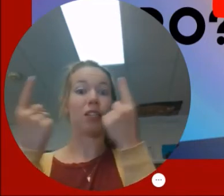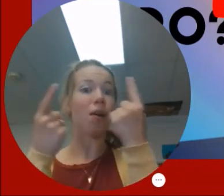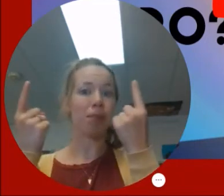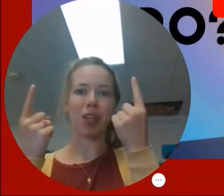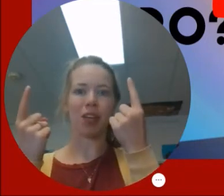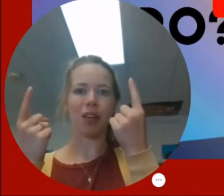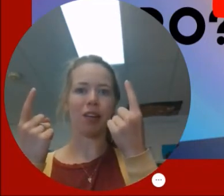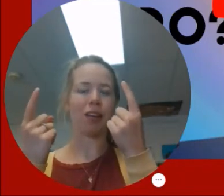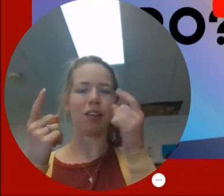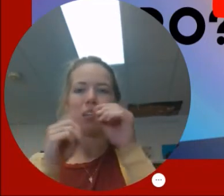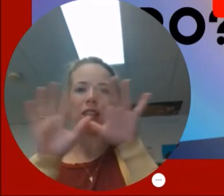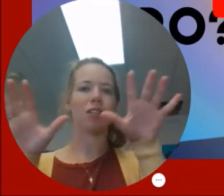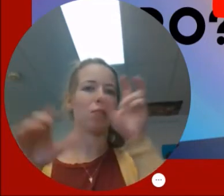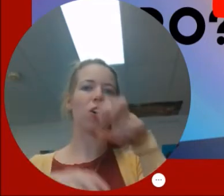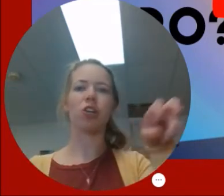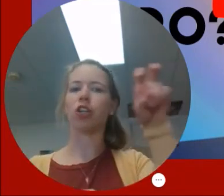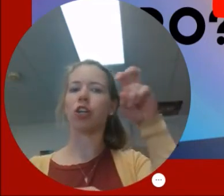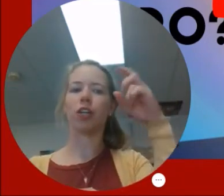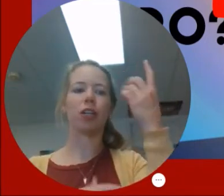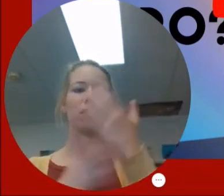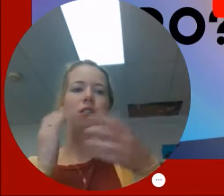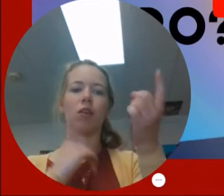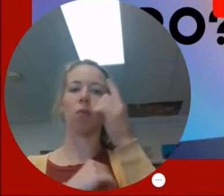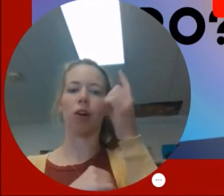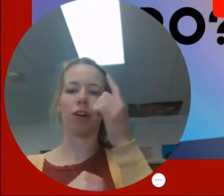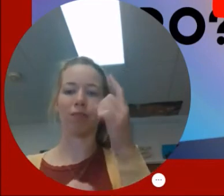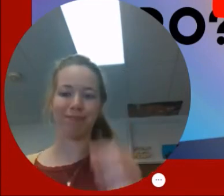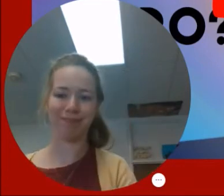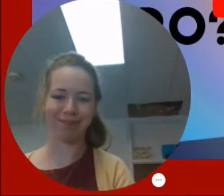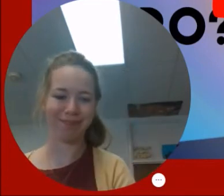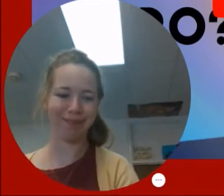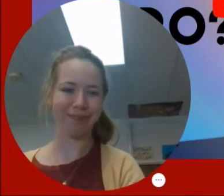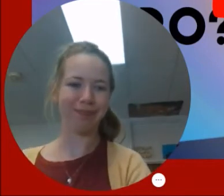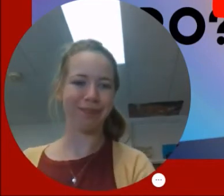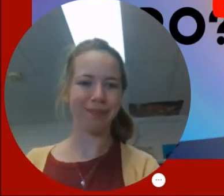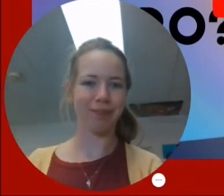impacted by something that sends them on a journey somewhere.